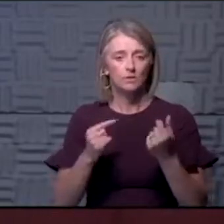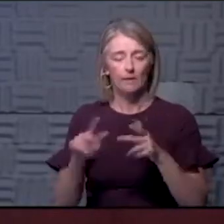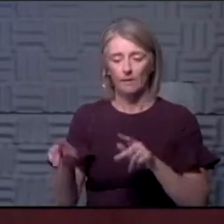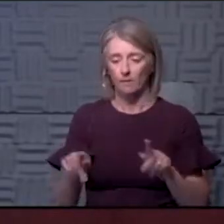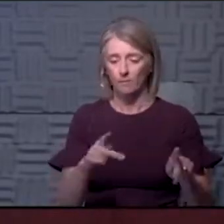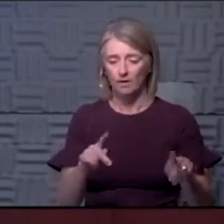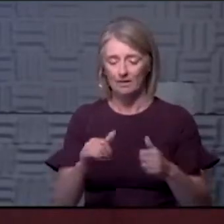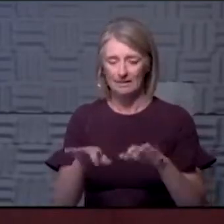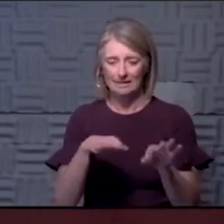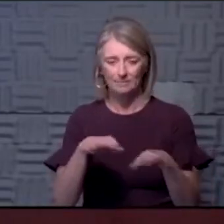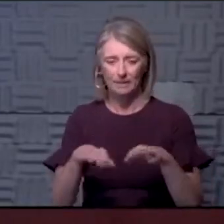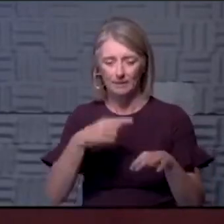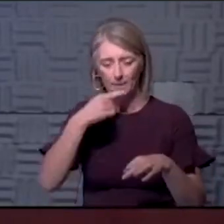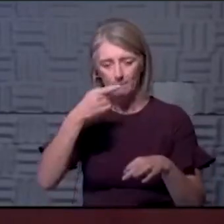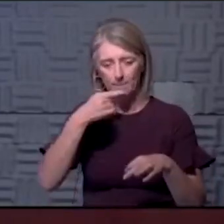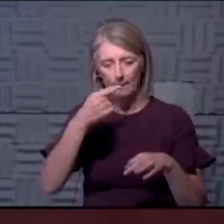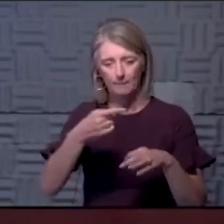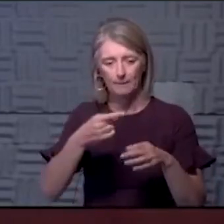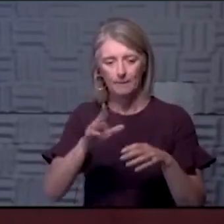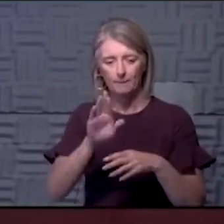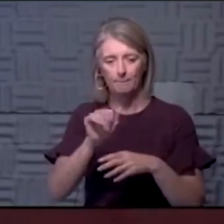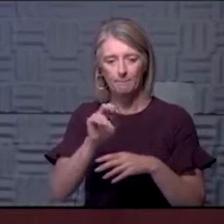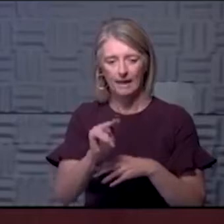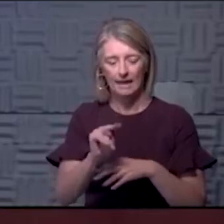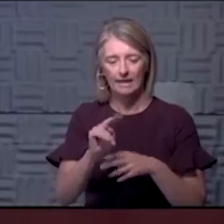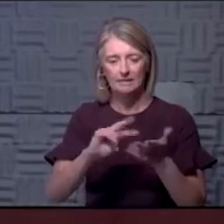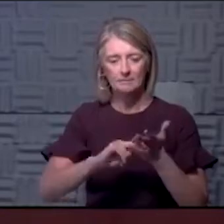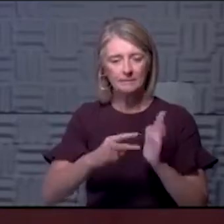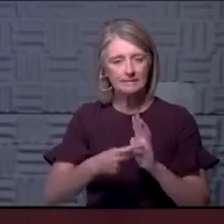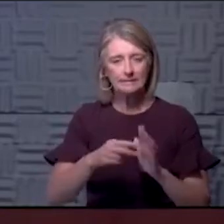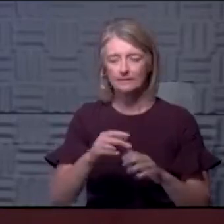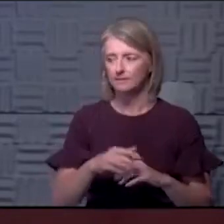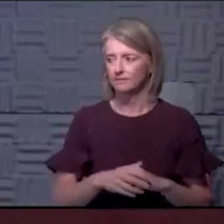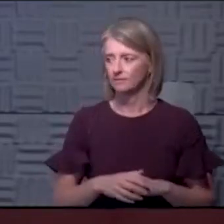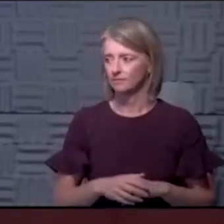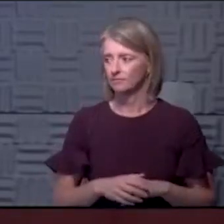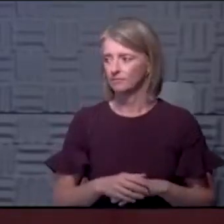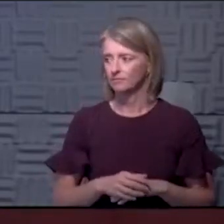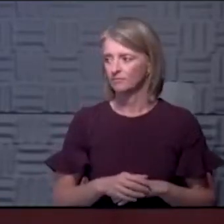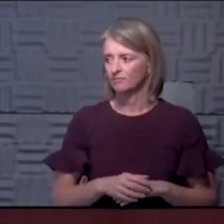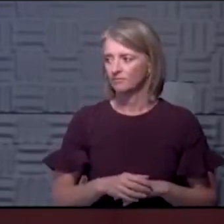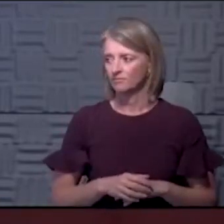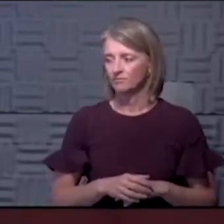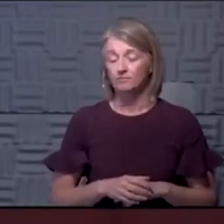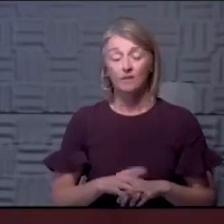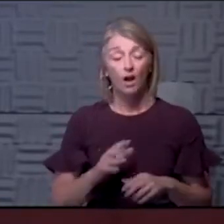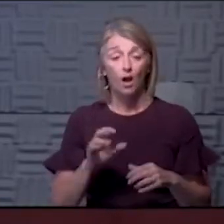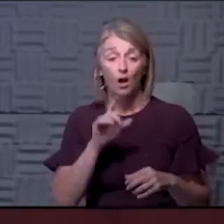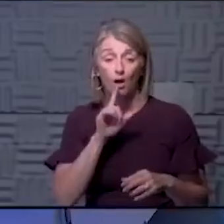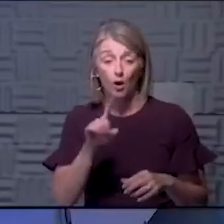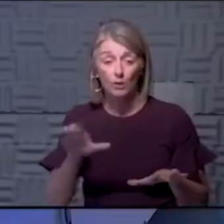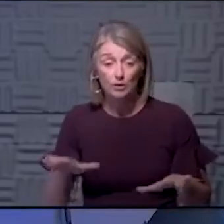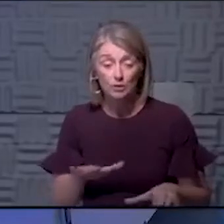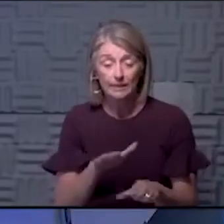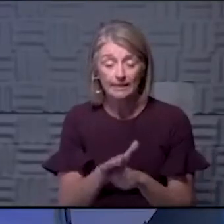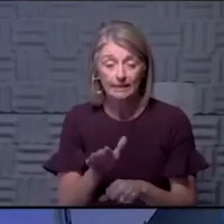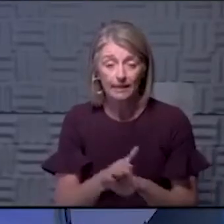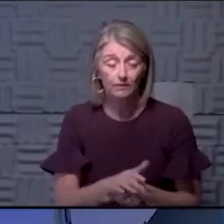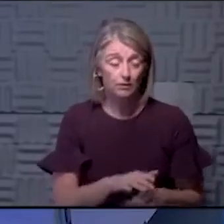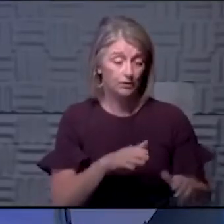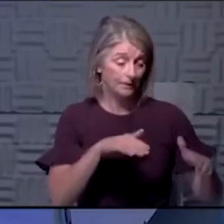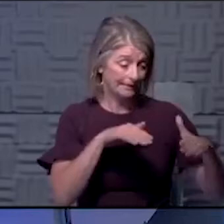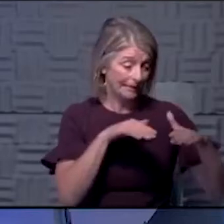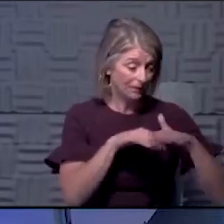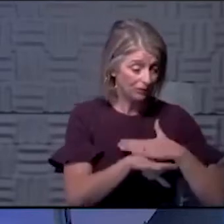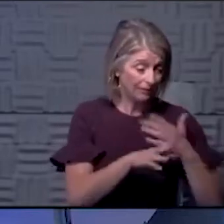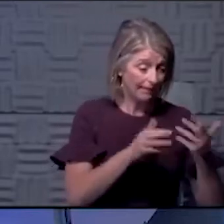parties? Can you explain what that public health ban means? Yeah, why don't we take on the first question first? Are we doing enough? Because you're doing both symptomatic and